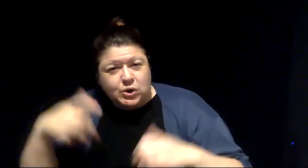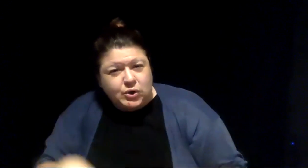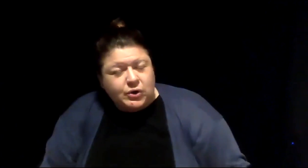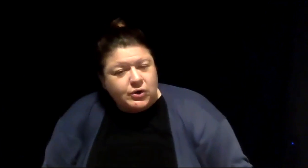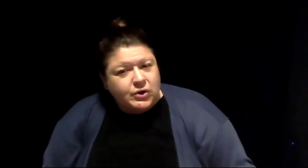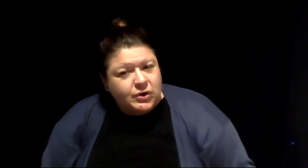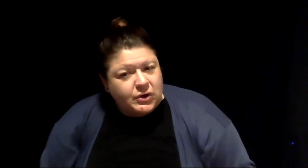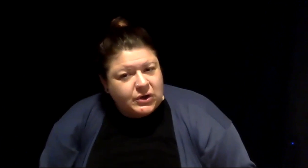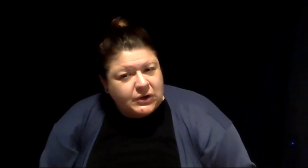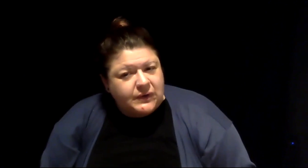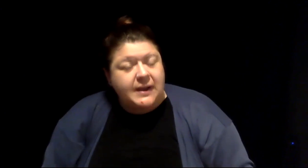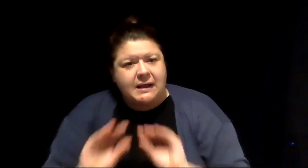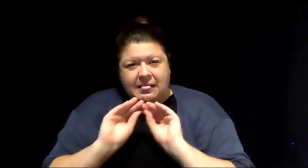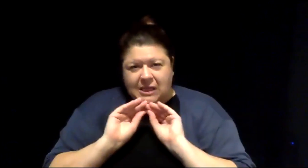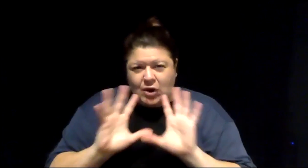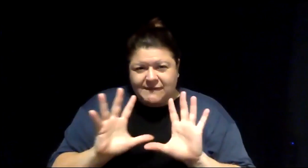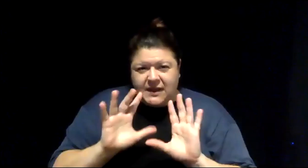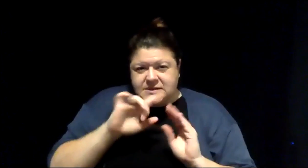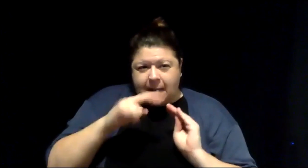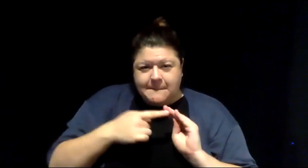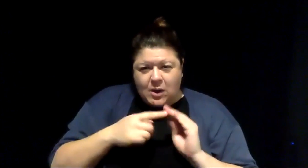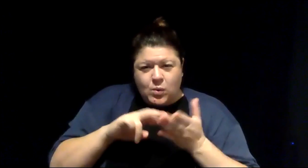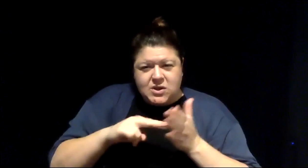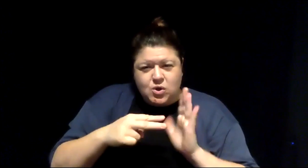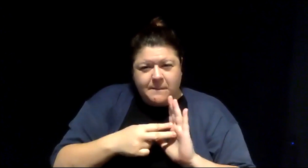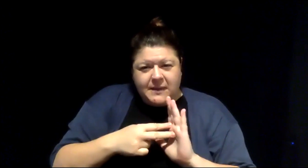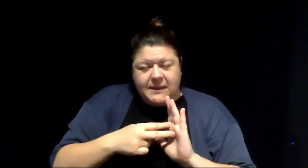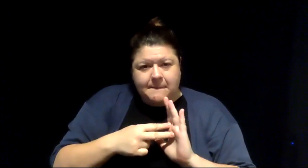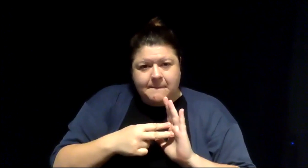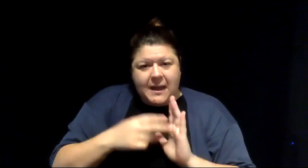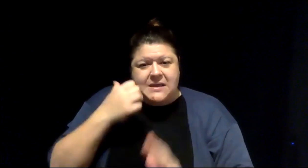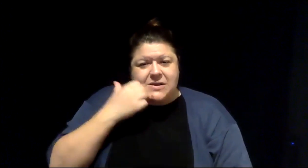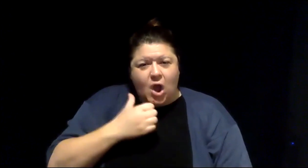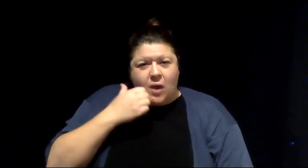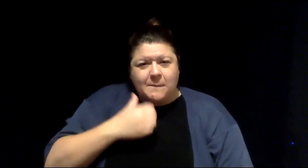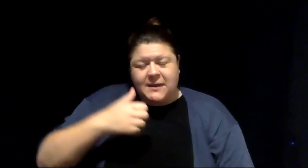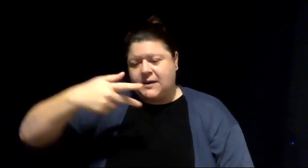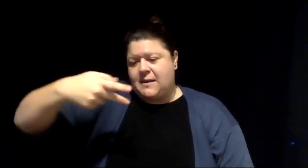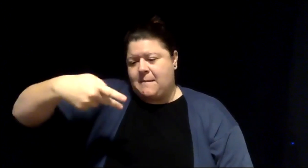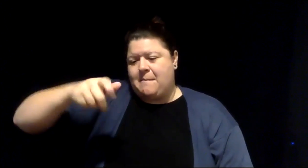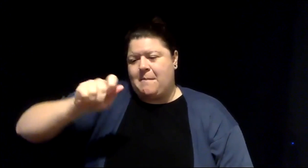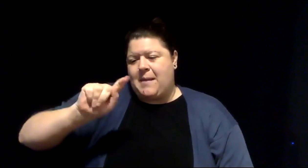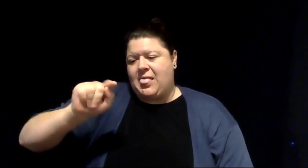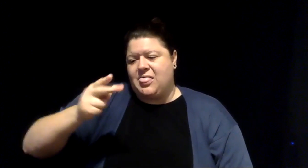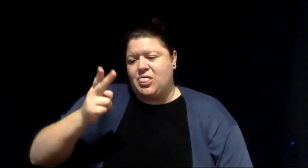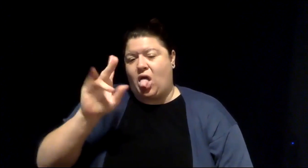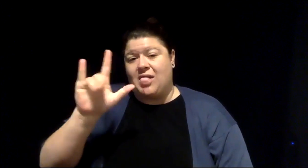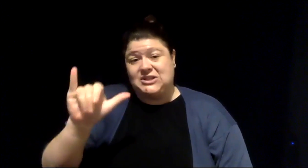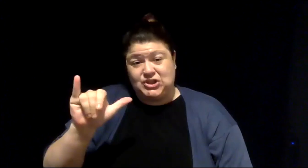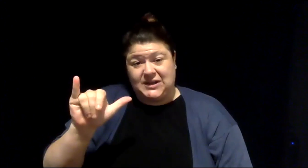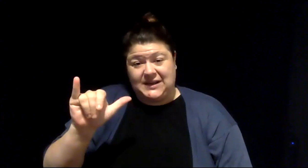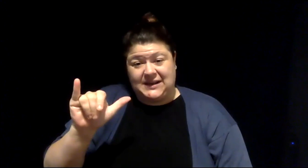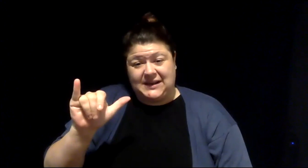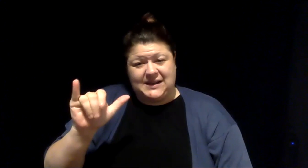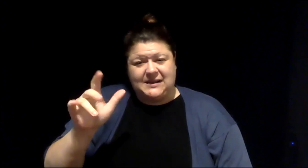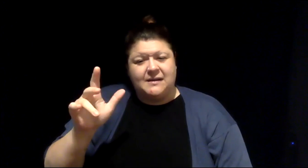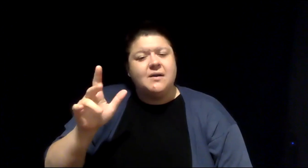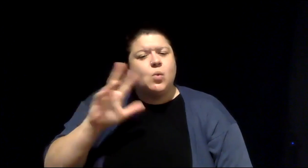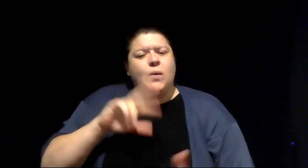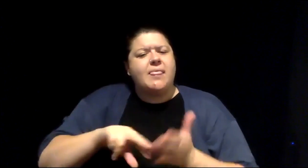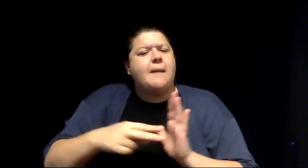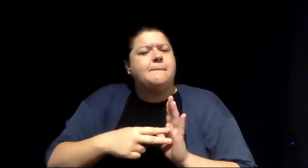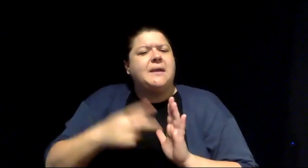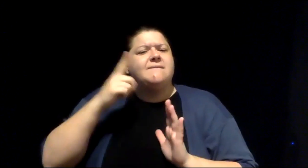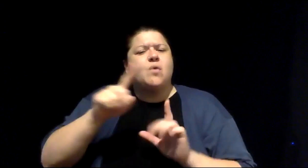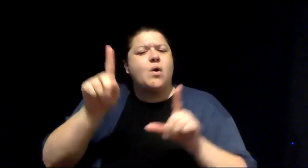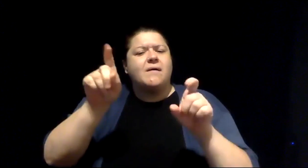Clarification about what you mean by a common pathology in regards to the final exam study guide.